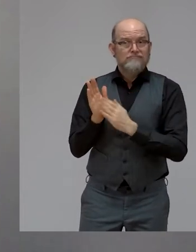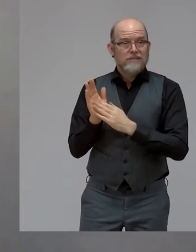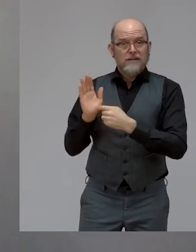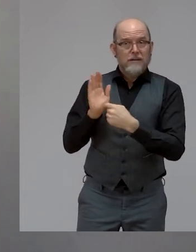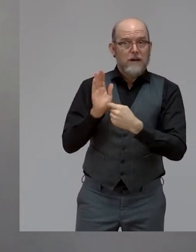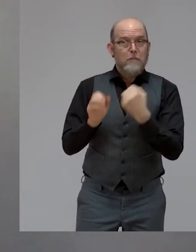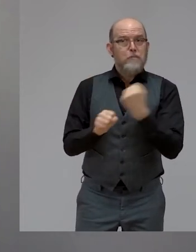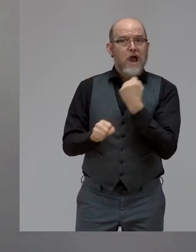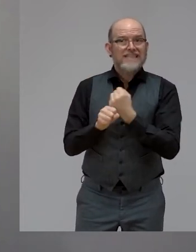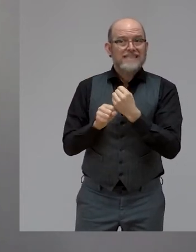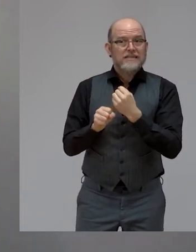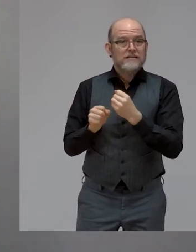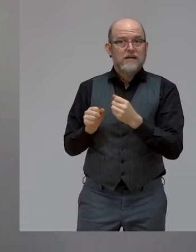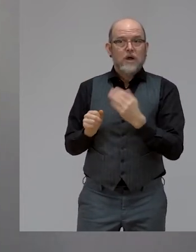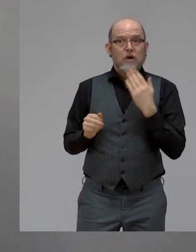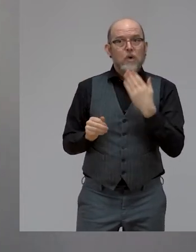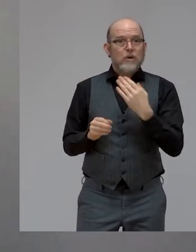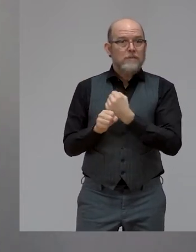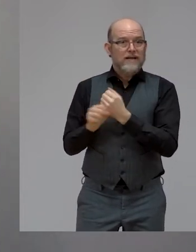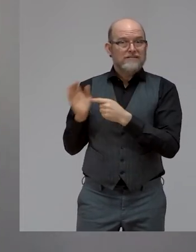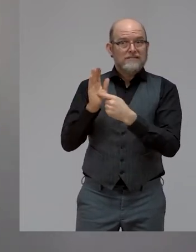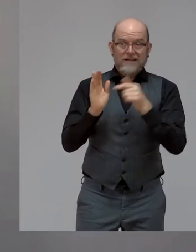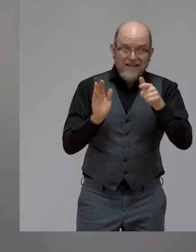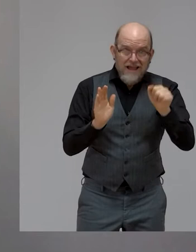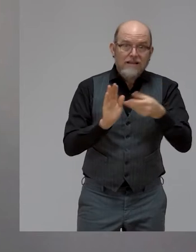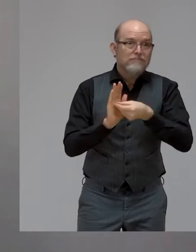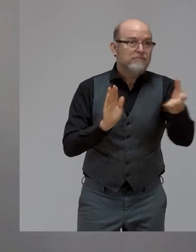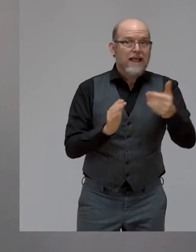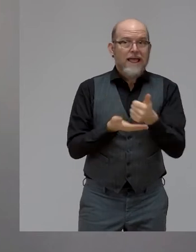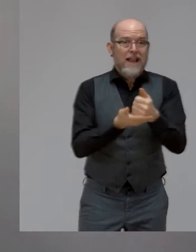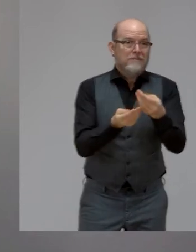future-proof themselves? This is not us making the case anymore. This is